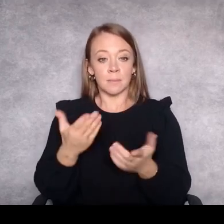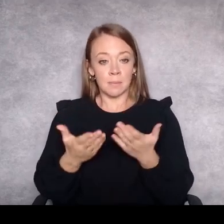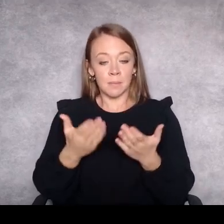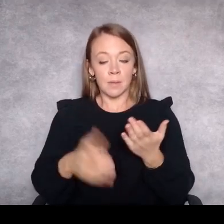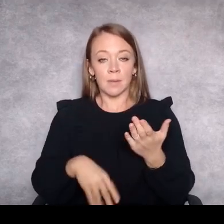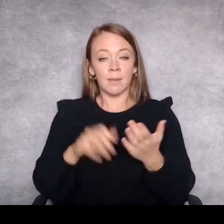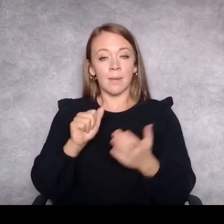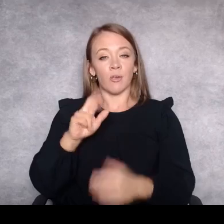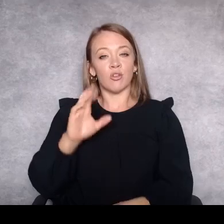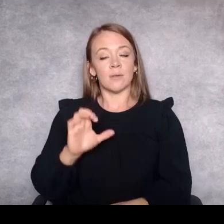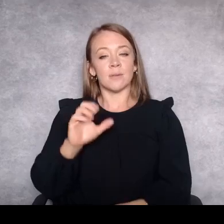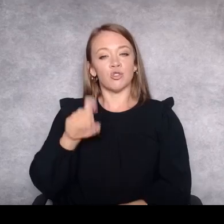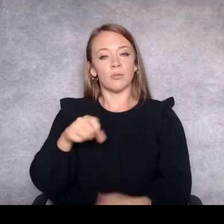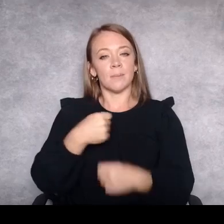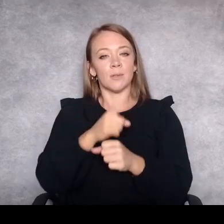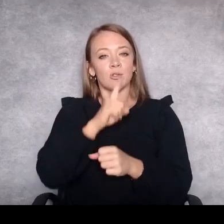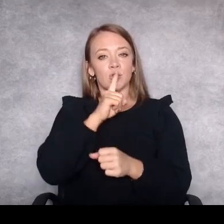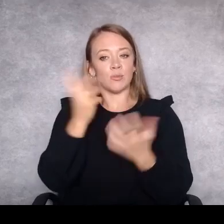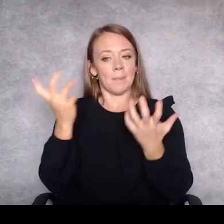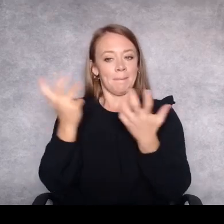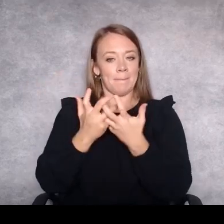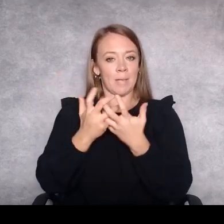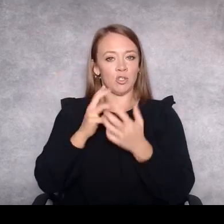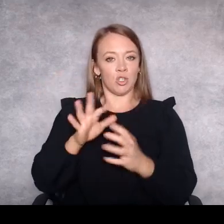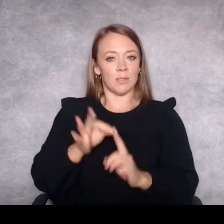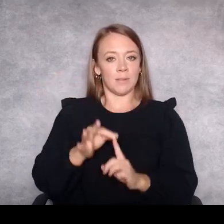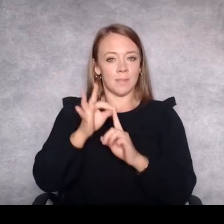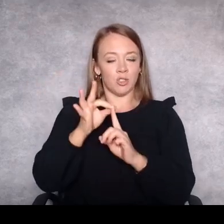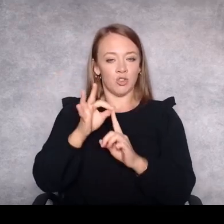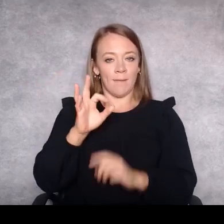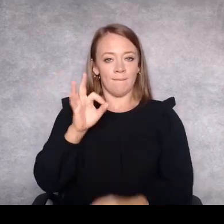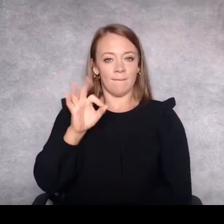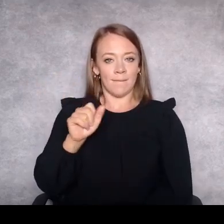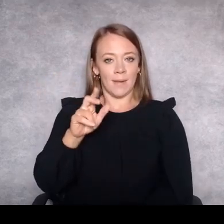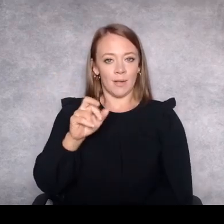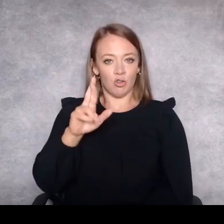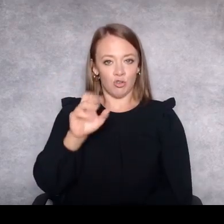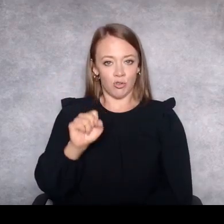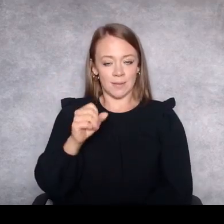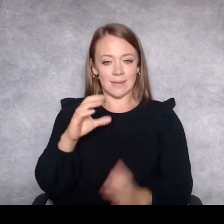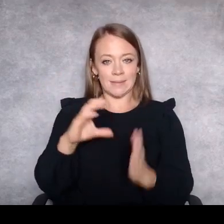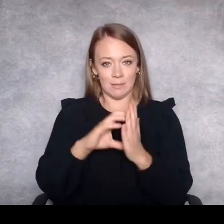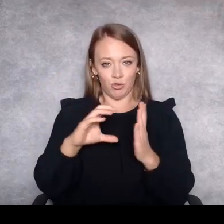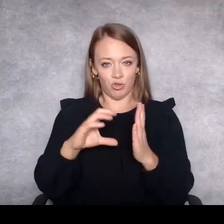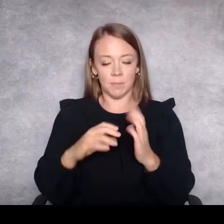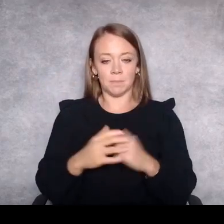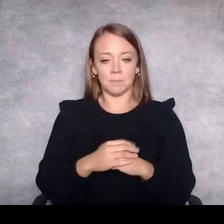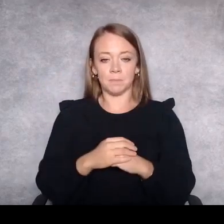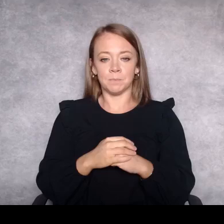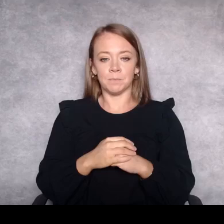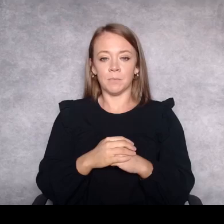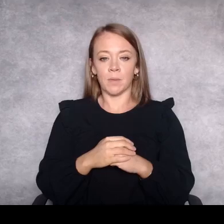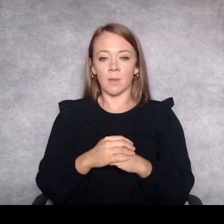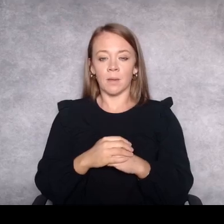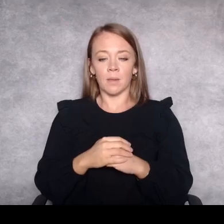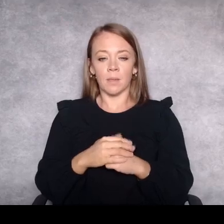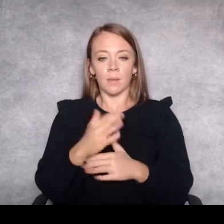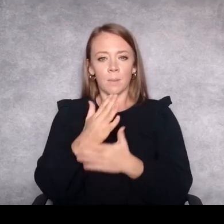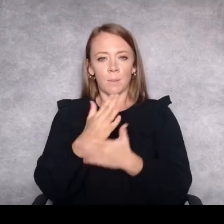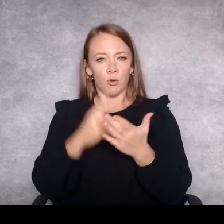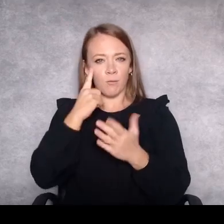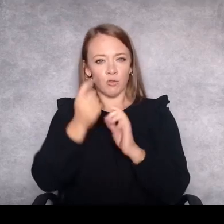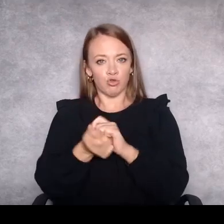banks, then the ARC should ensure it is consistent with the special factors section. The provision